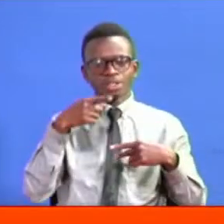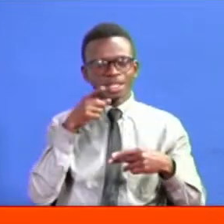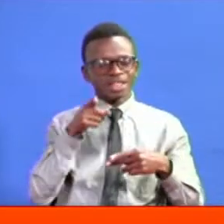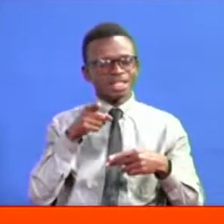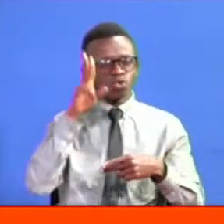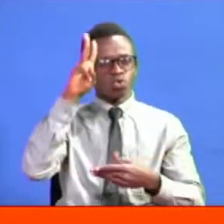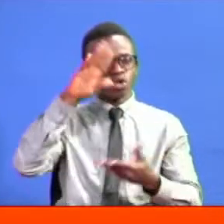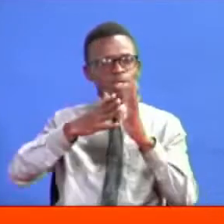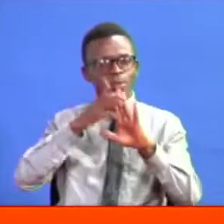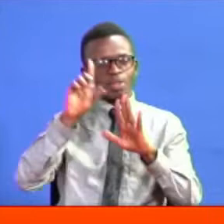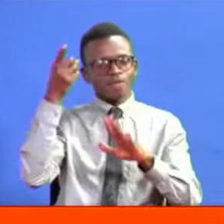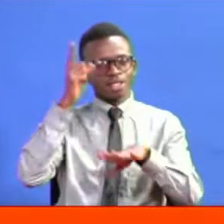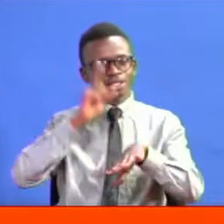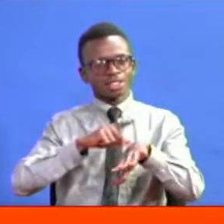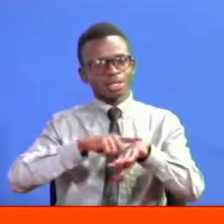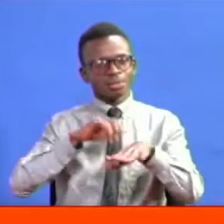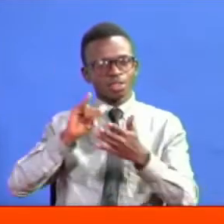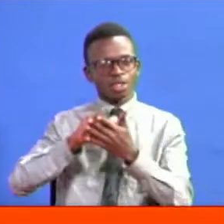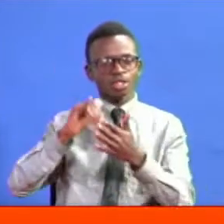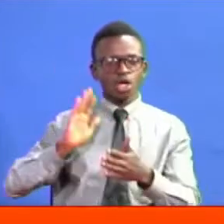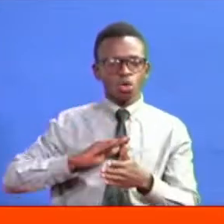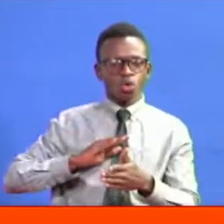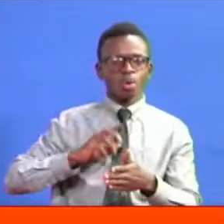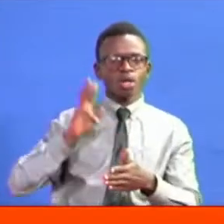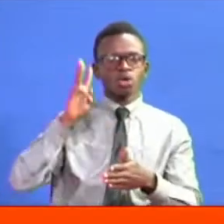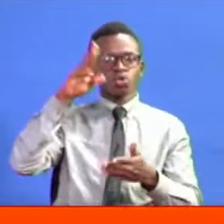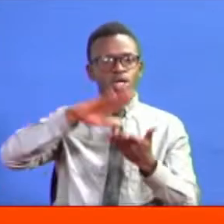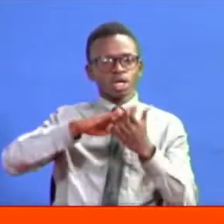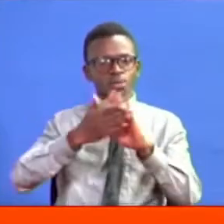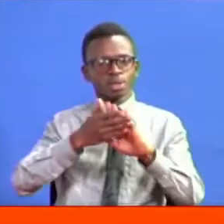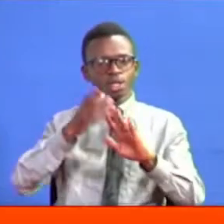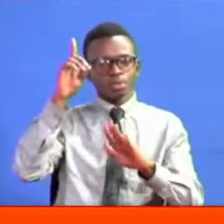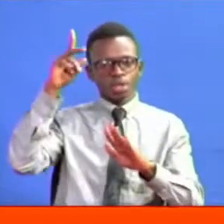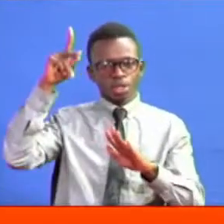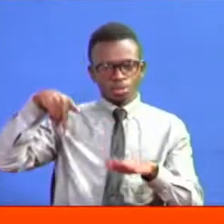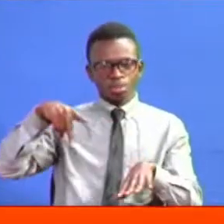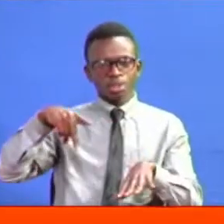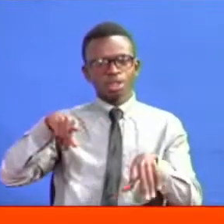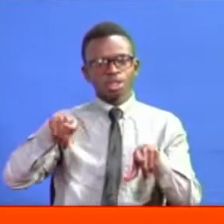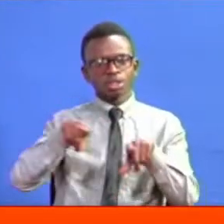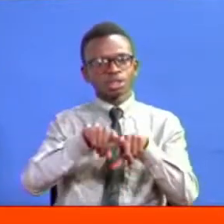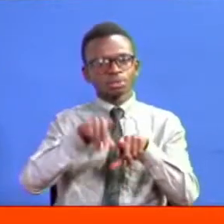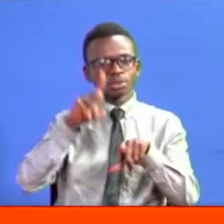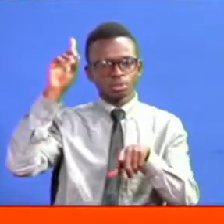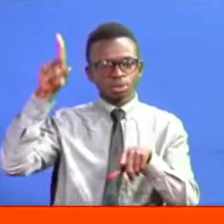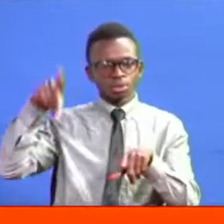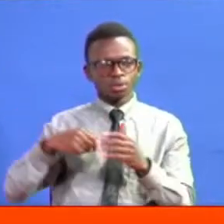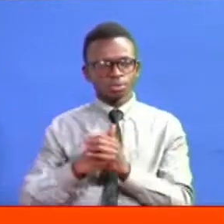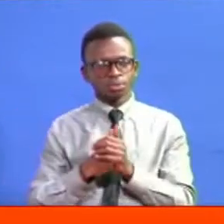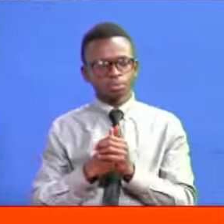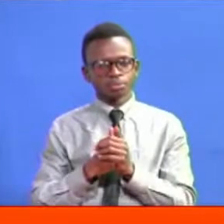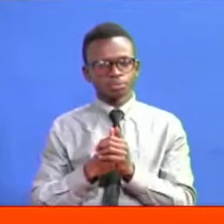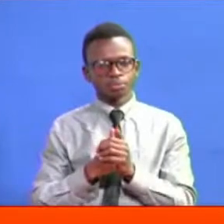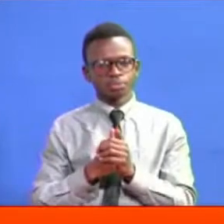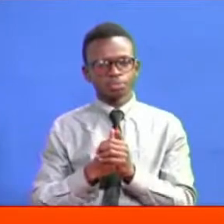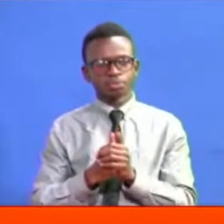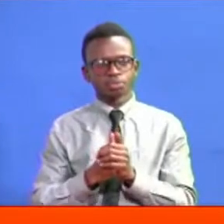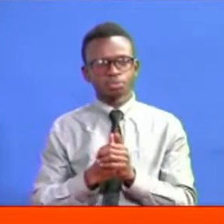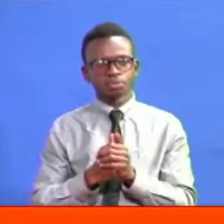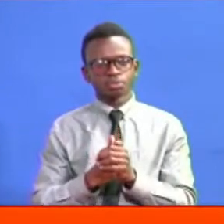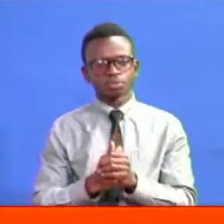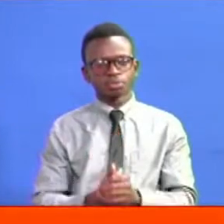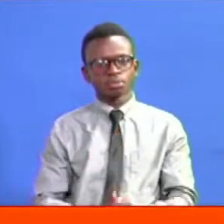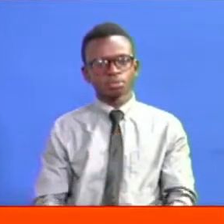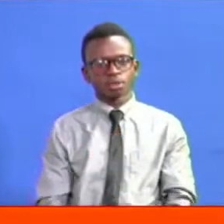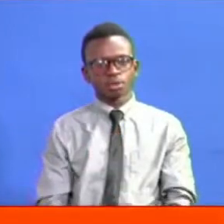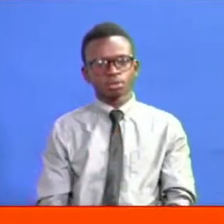woman takes the 2nd highest political seat as Kenya's deputy president. Juma Majanga